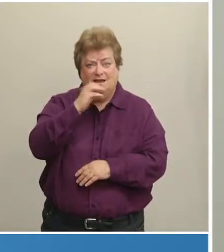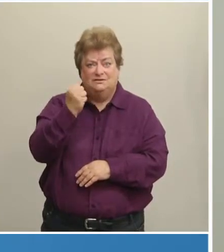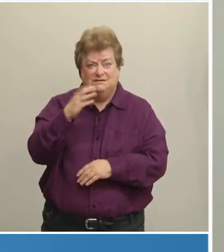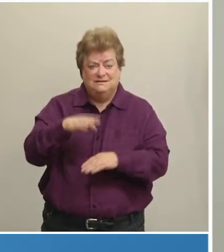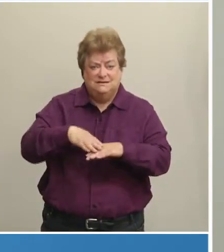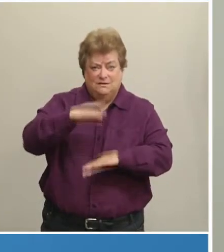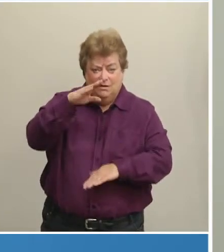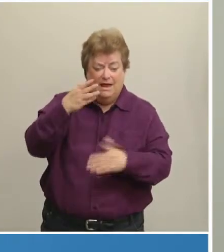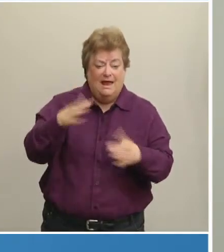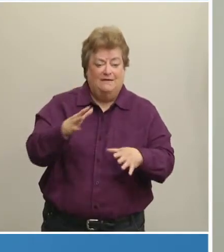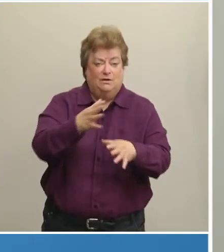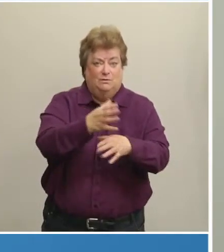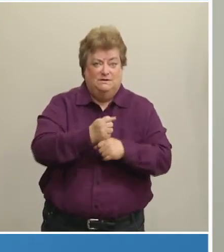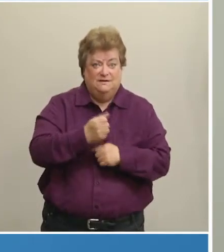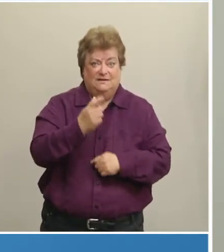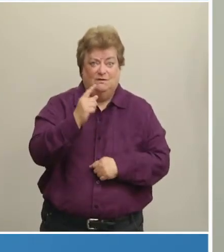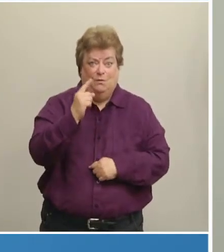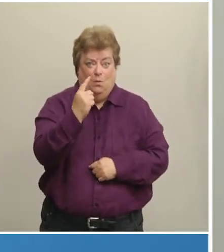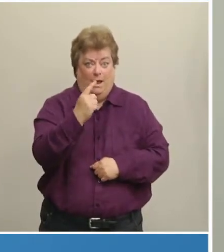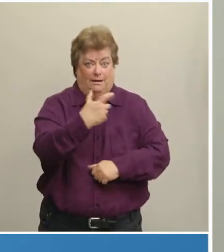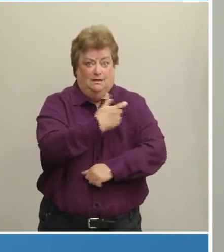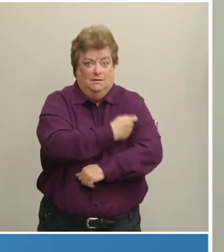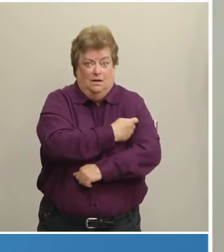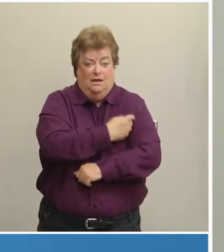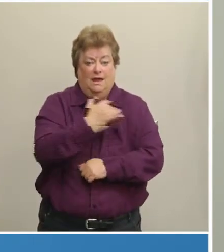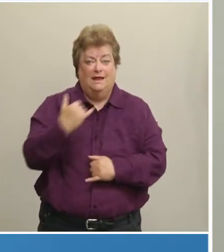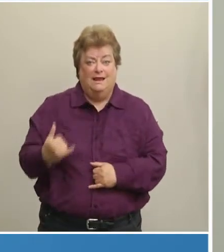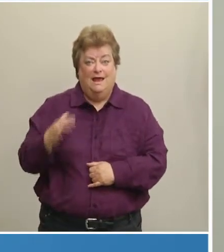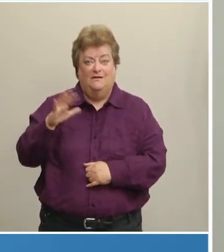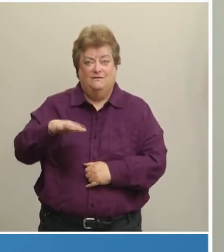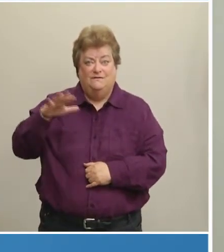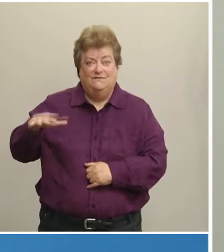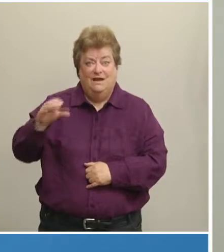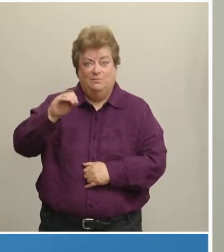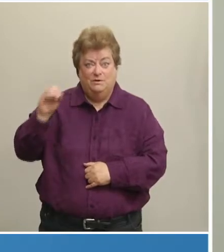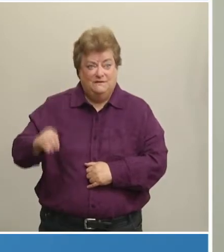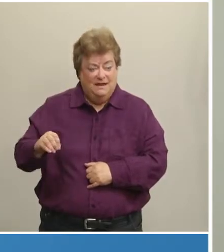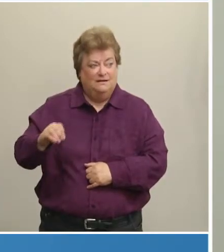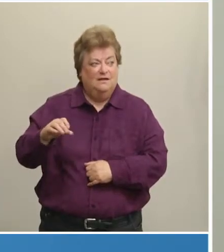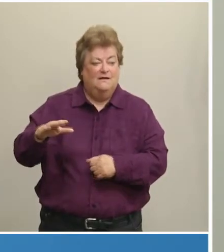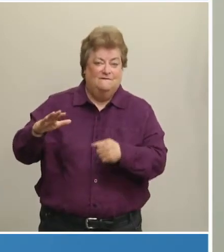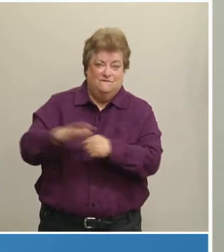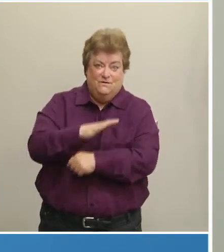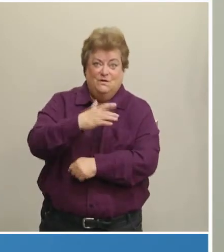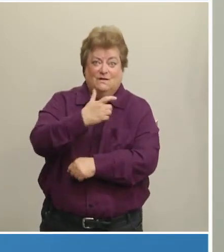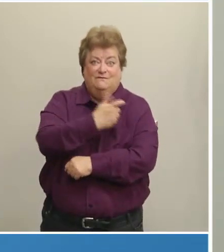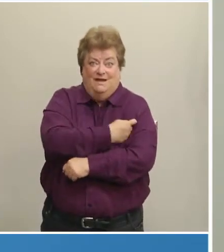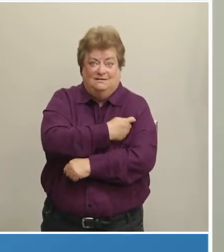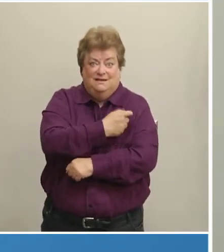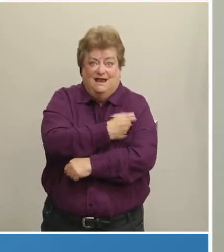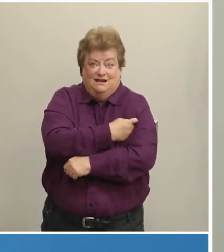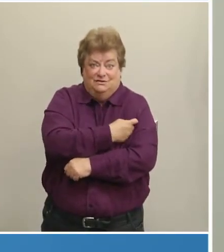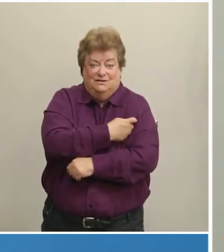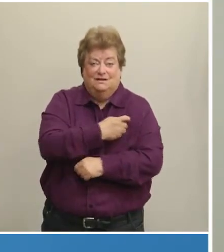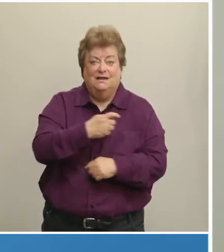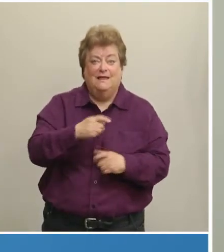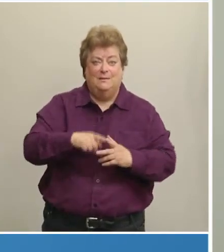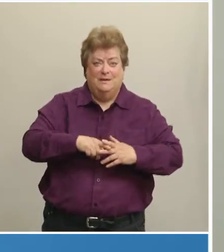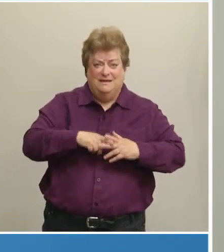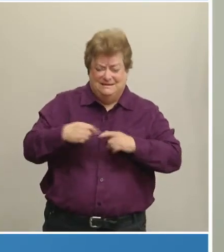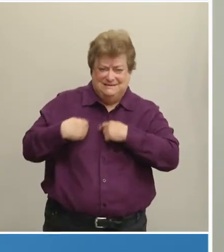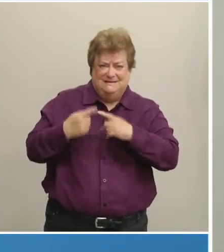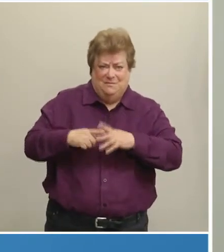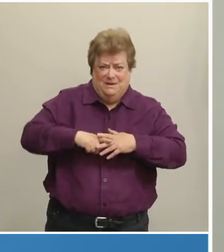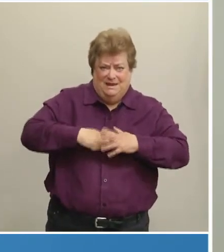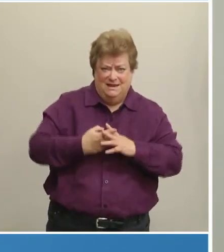one dose, and nearly 55% are now fully vaccinated. And from the very beginning of this pandemic, our priorities have